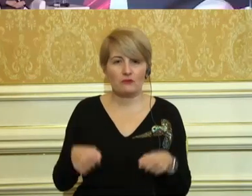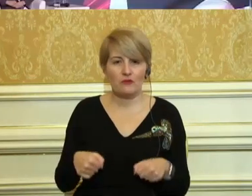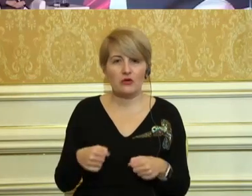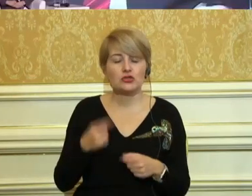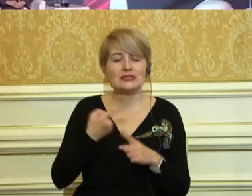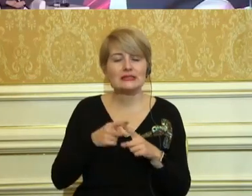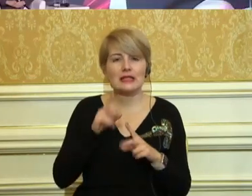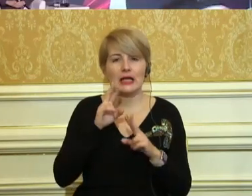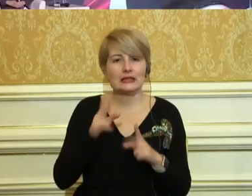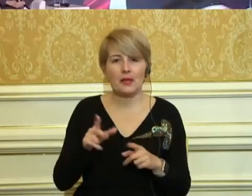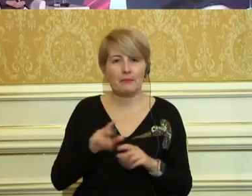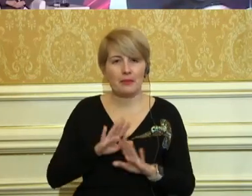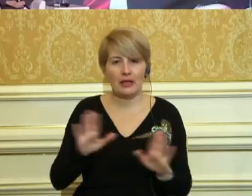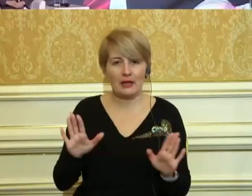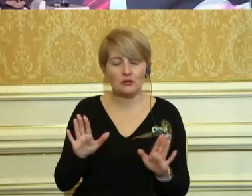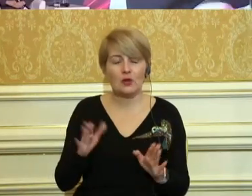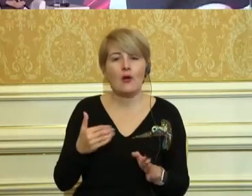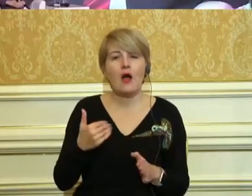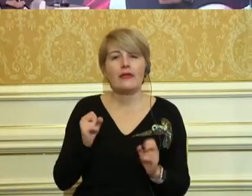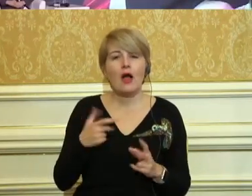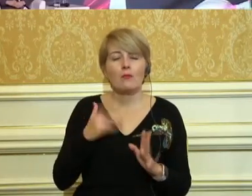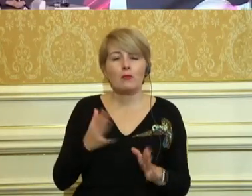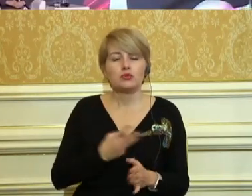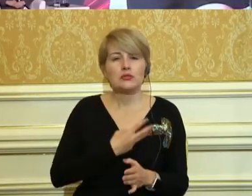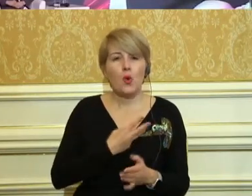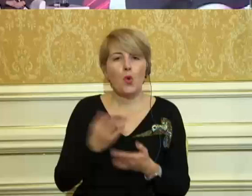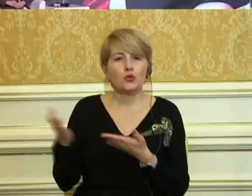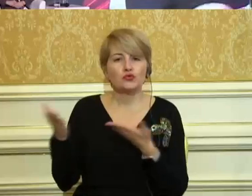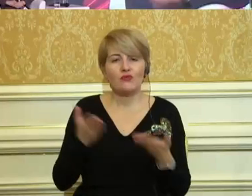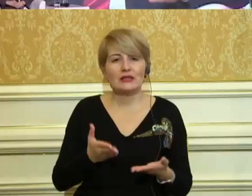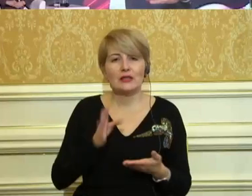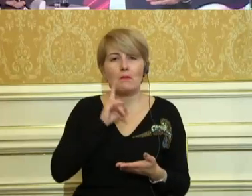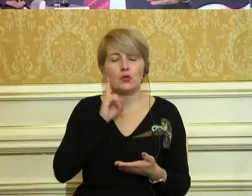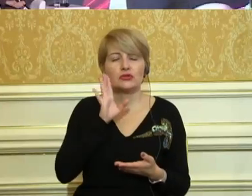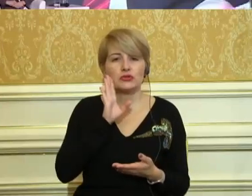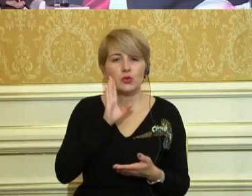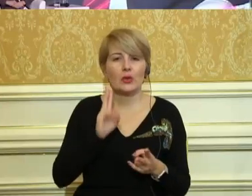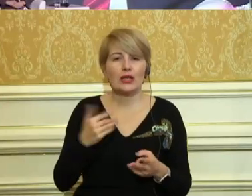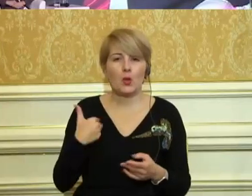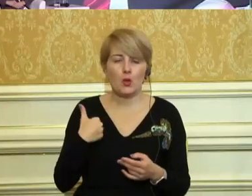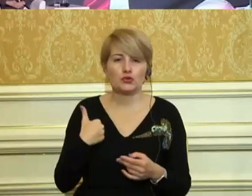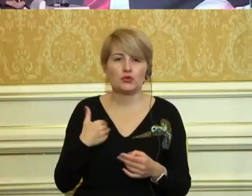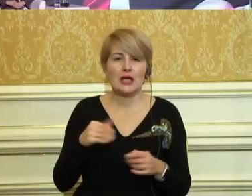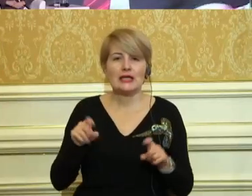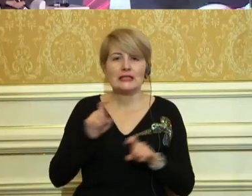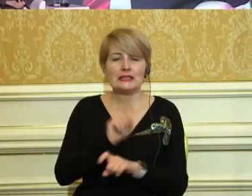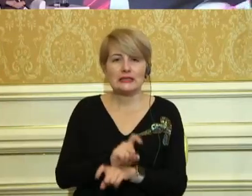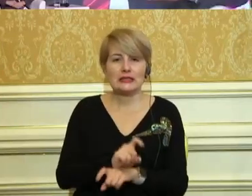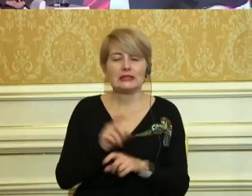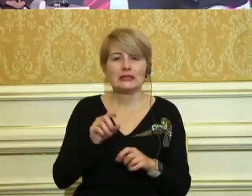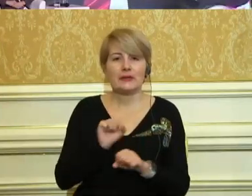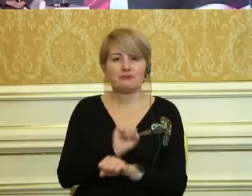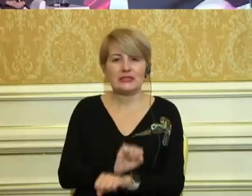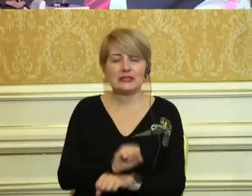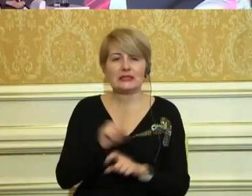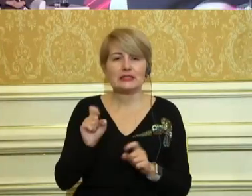to encourage young women who we need to have around our council tables to actually run for